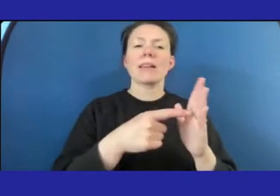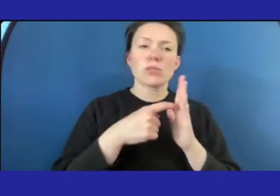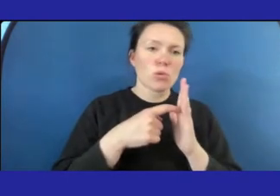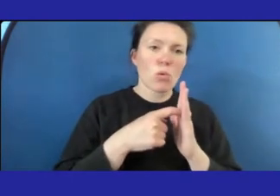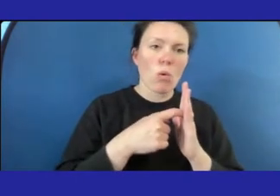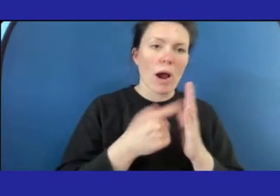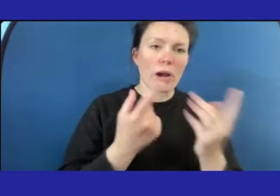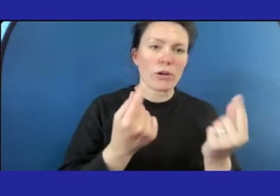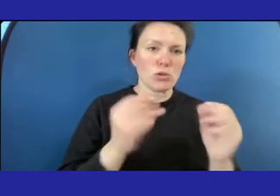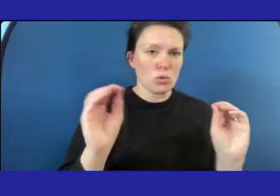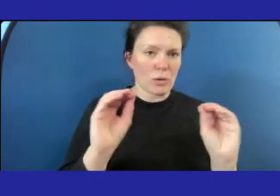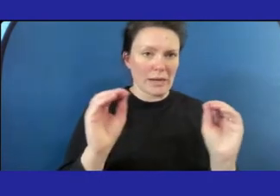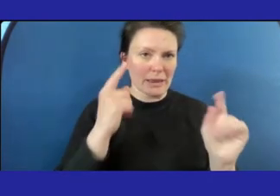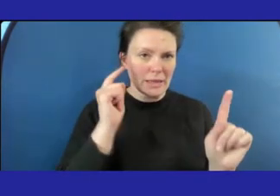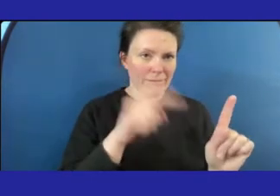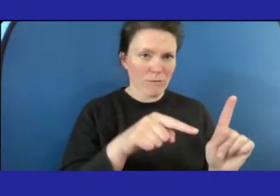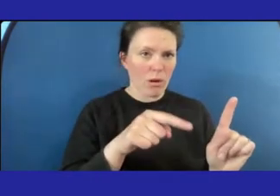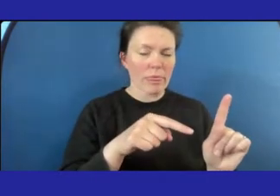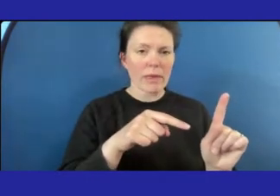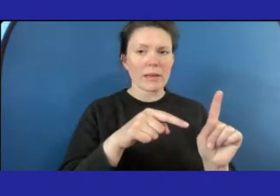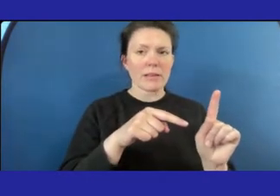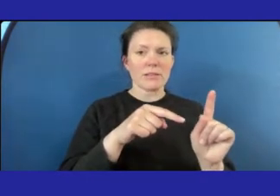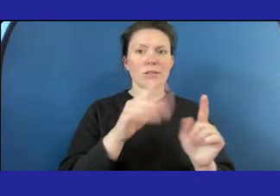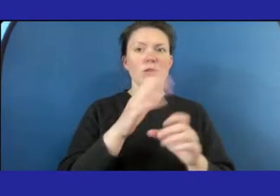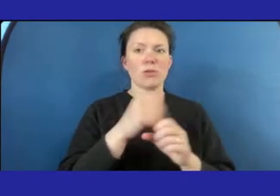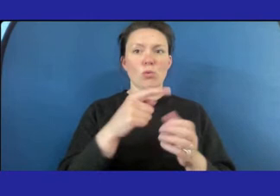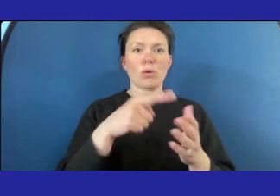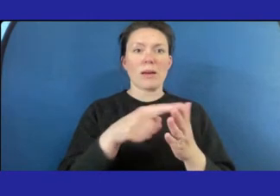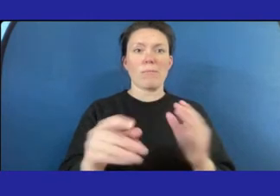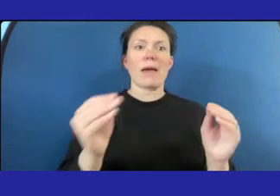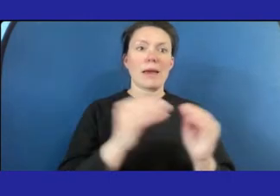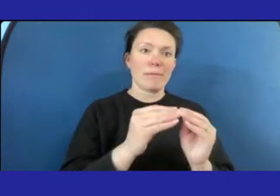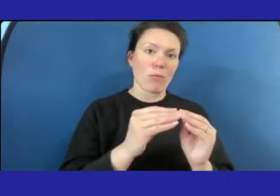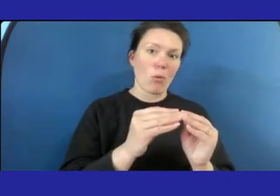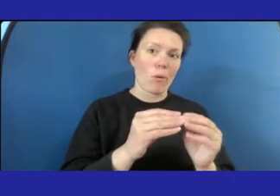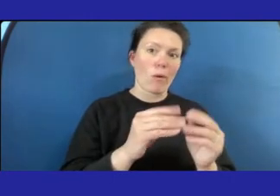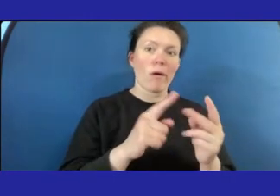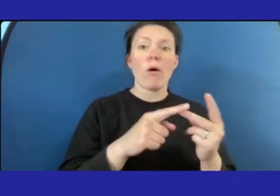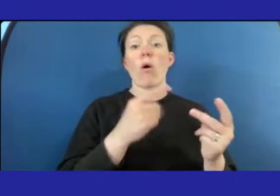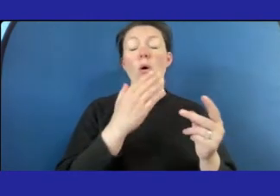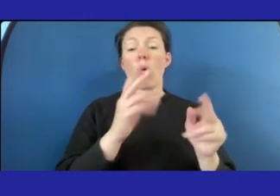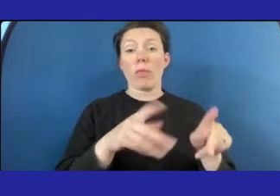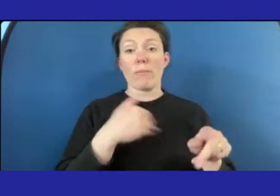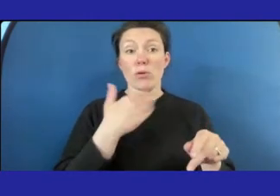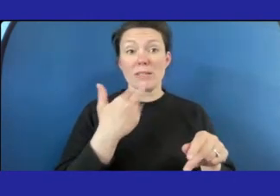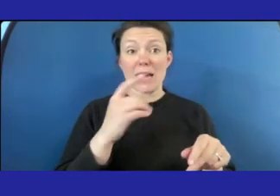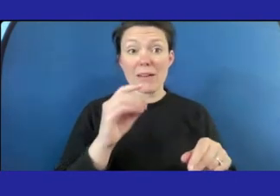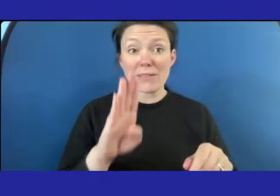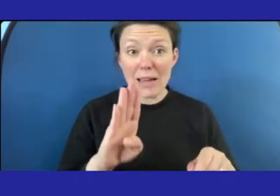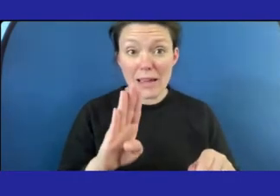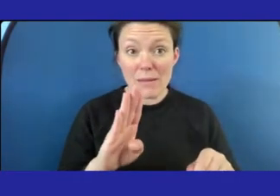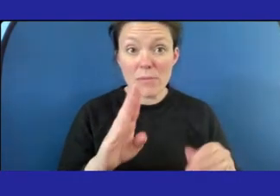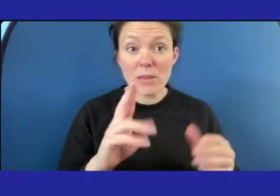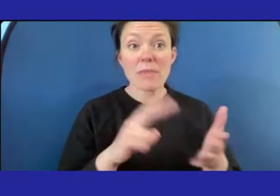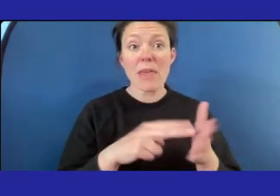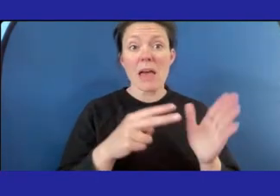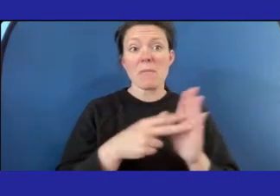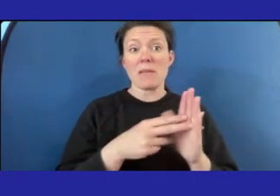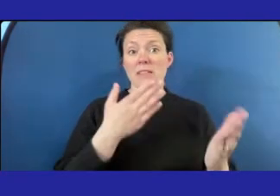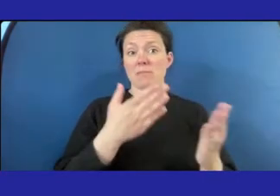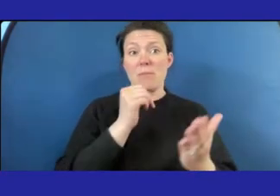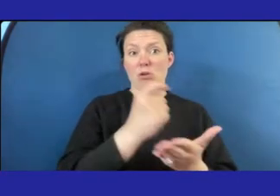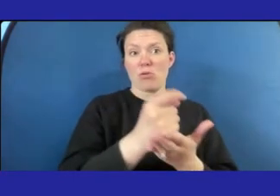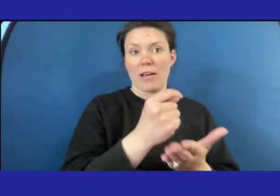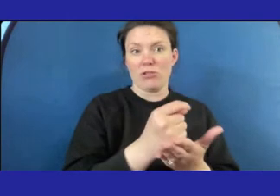it. Right. You get paid more if the person also has diabetes. You may have done nothing for their diabetes.